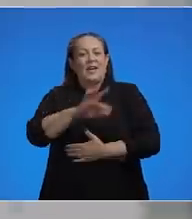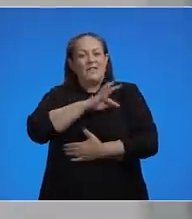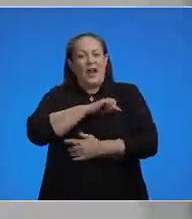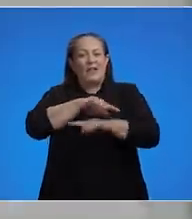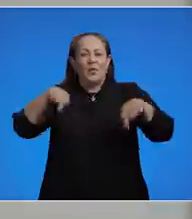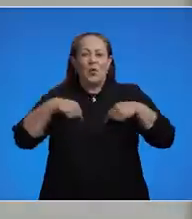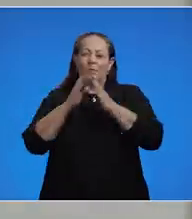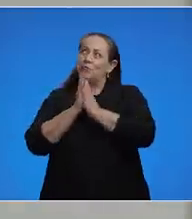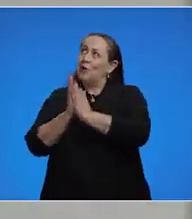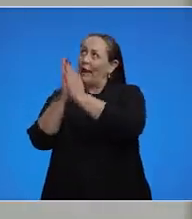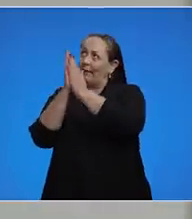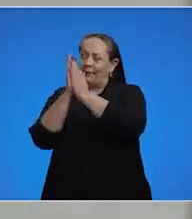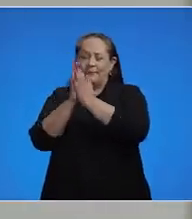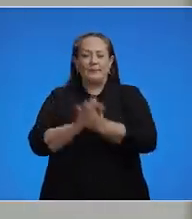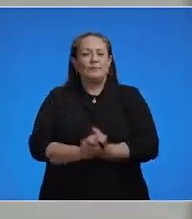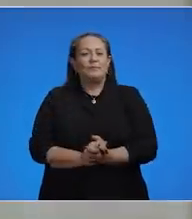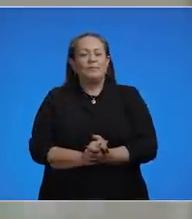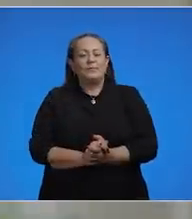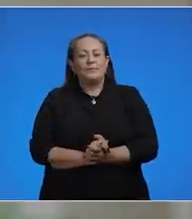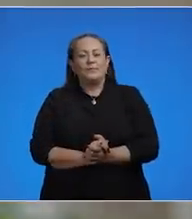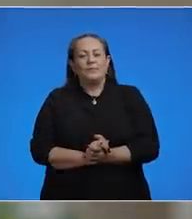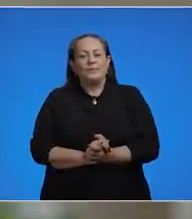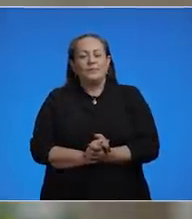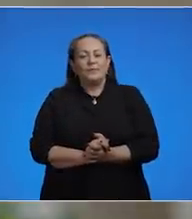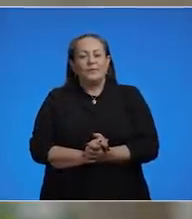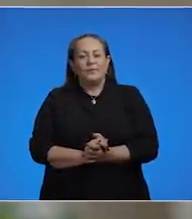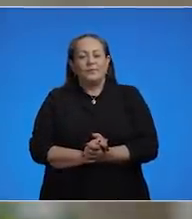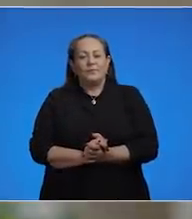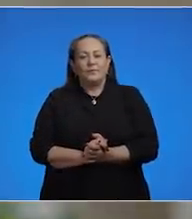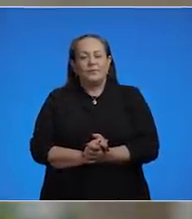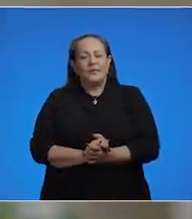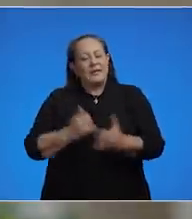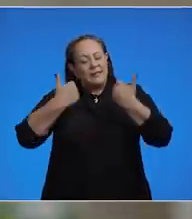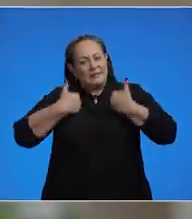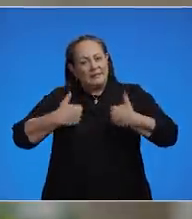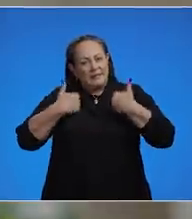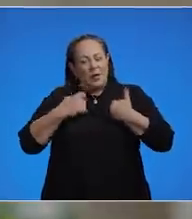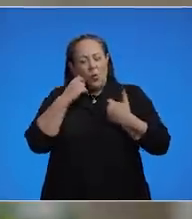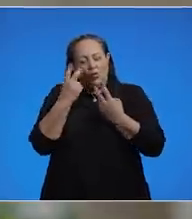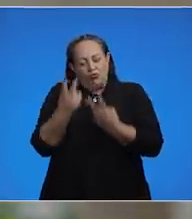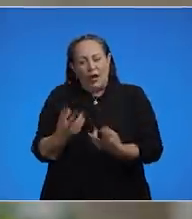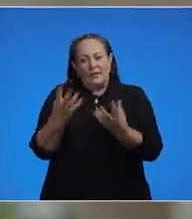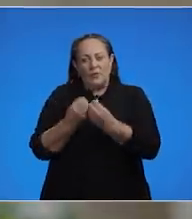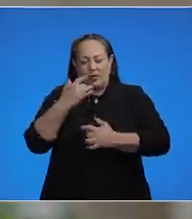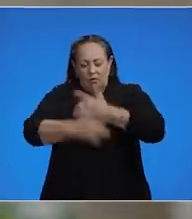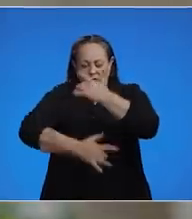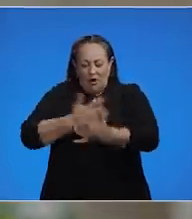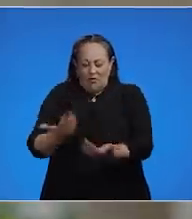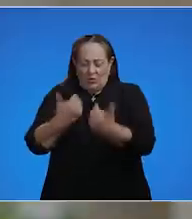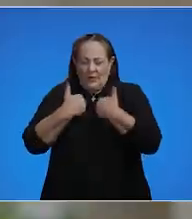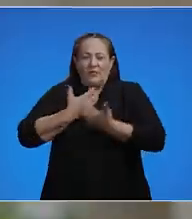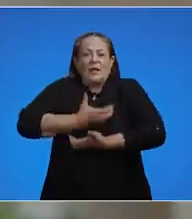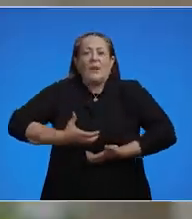pray. Lord, hear our prayer. That the sick will rest in Christ, who comforts the afflicted.